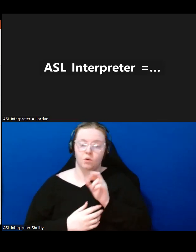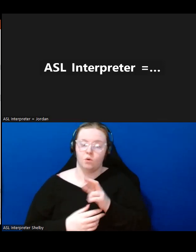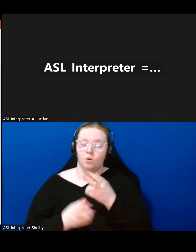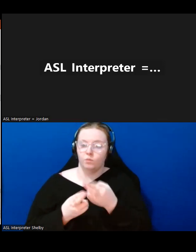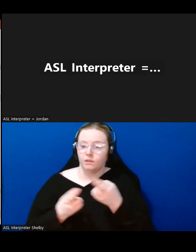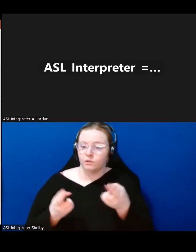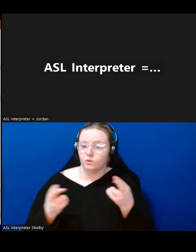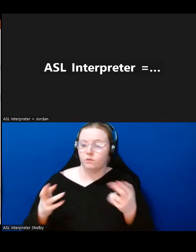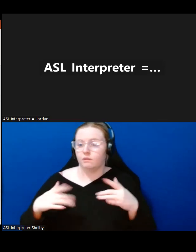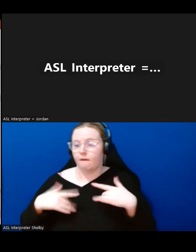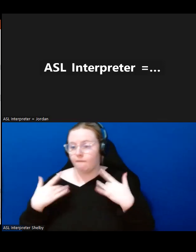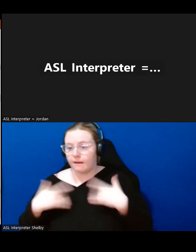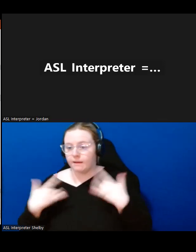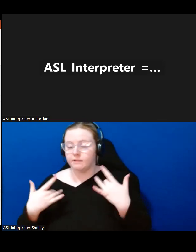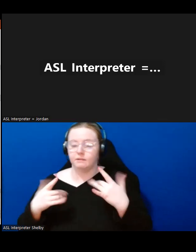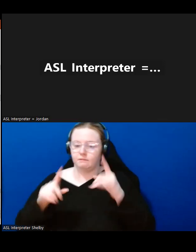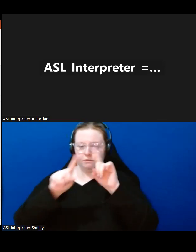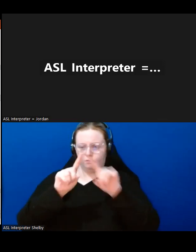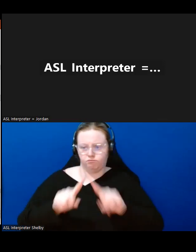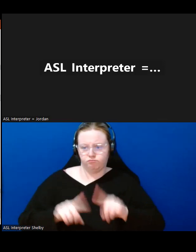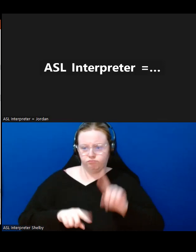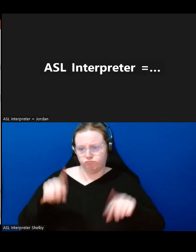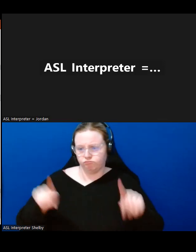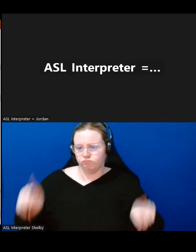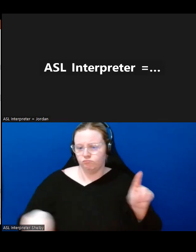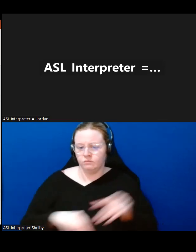resources, events, and different things like that that are happening.